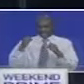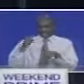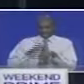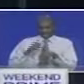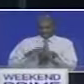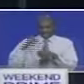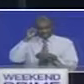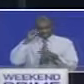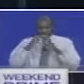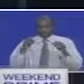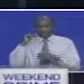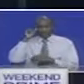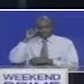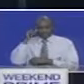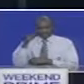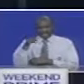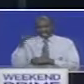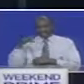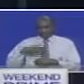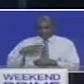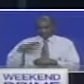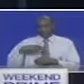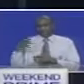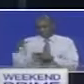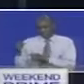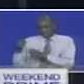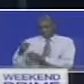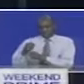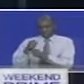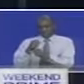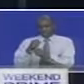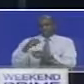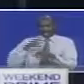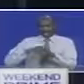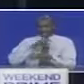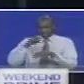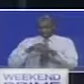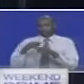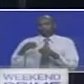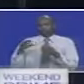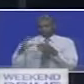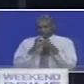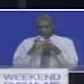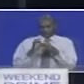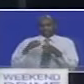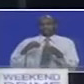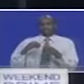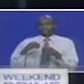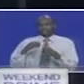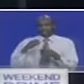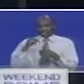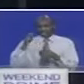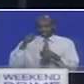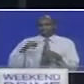House in Mombasa. Others who got a chance to lay their hands on the baton were National Olympic Committee Chairman Kipchoge Keino